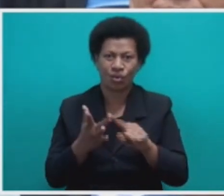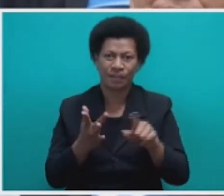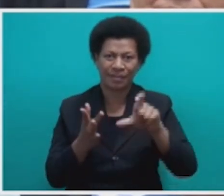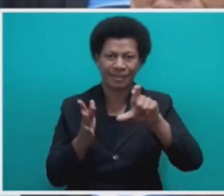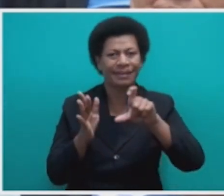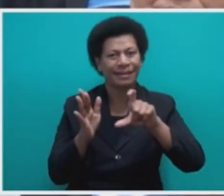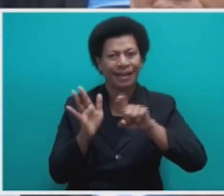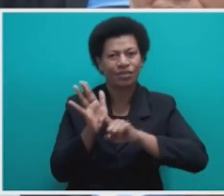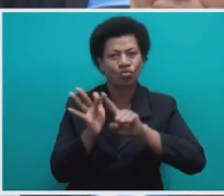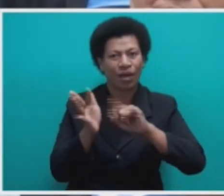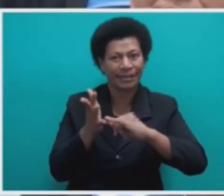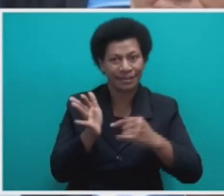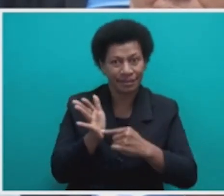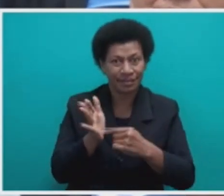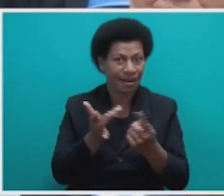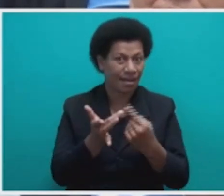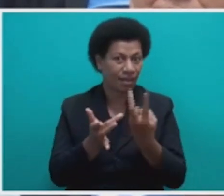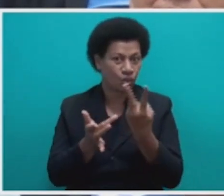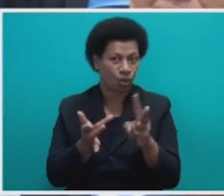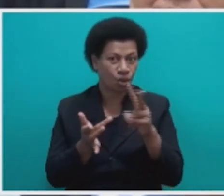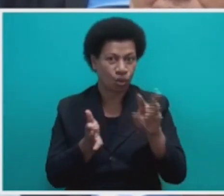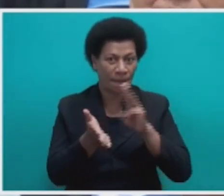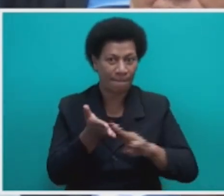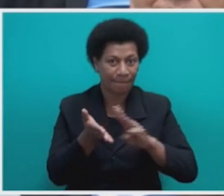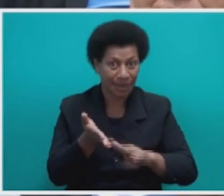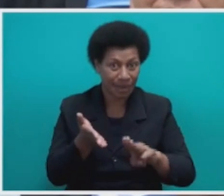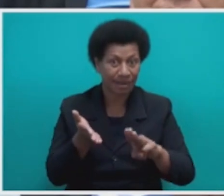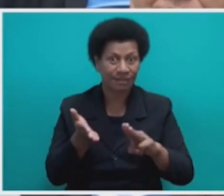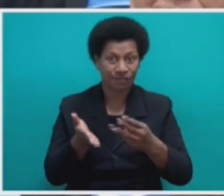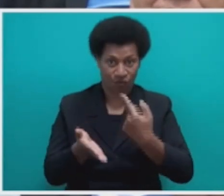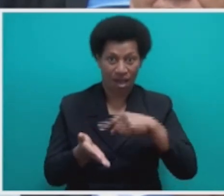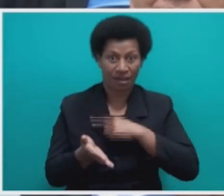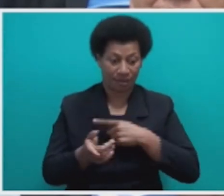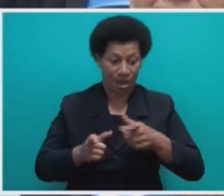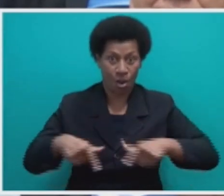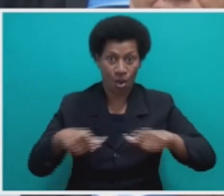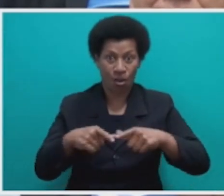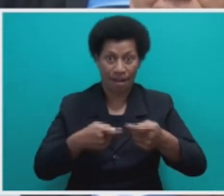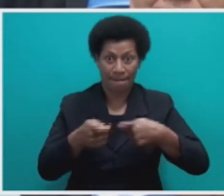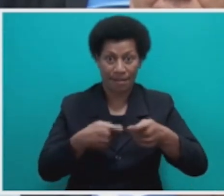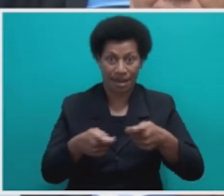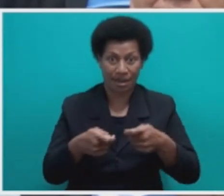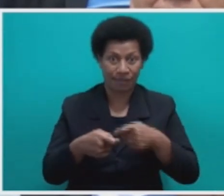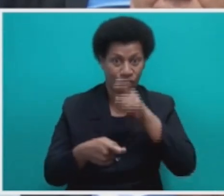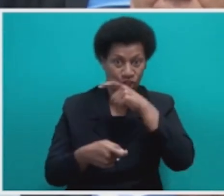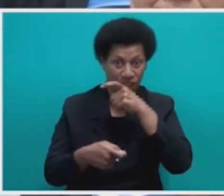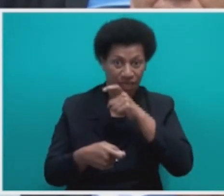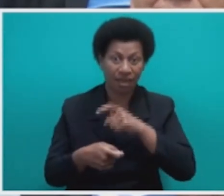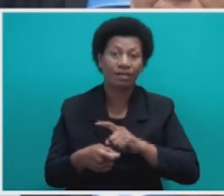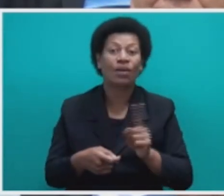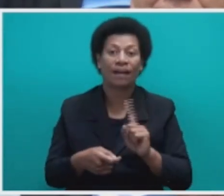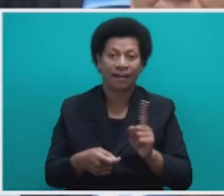22 million. And all the producers that we had discussion are